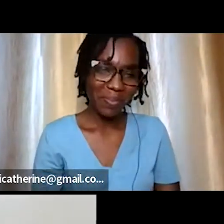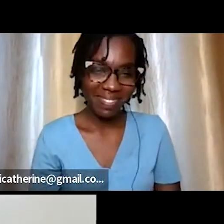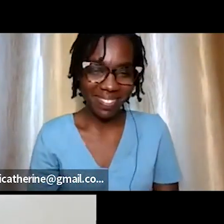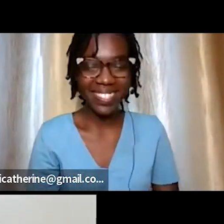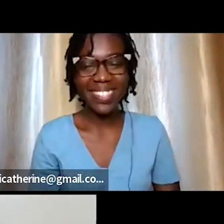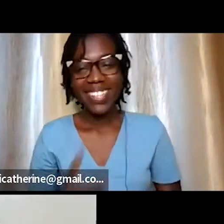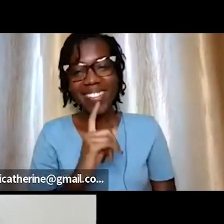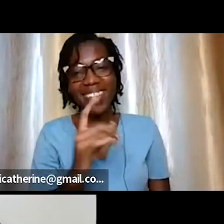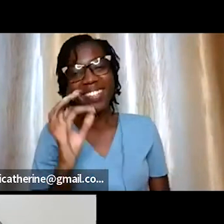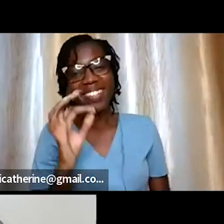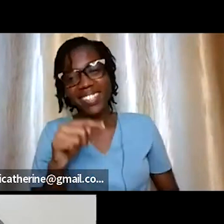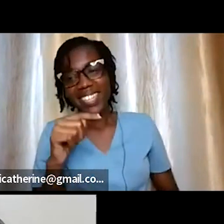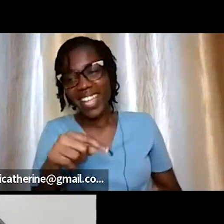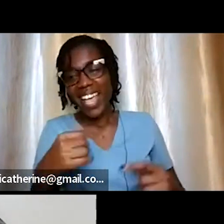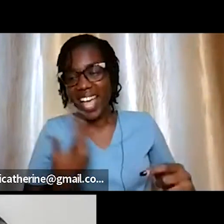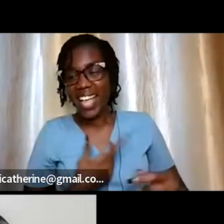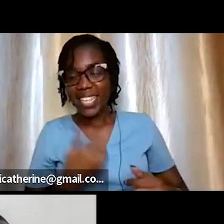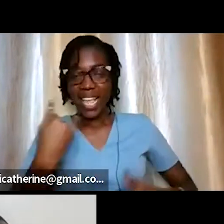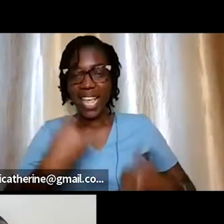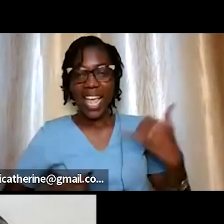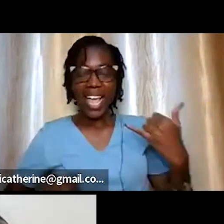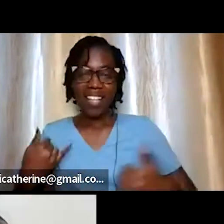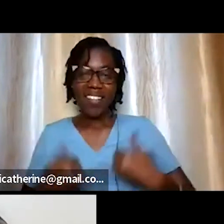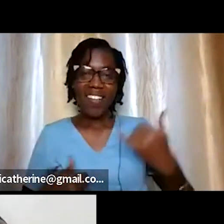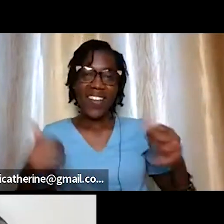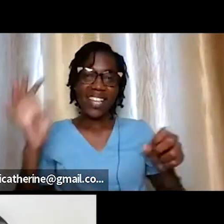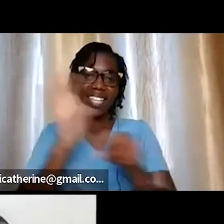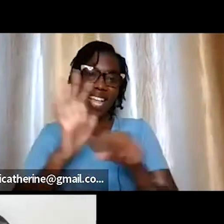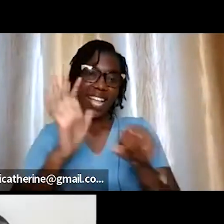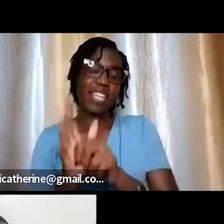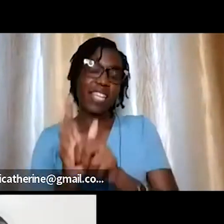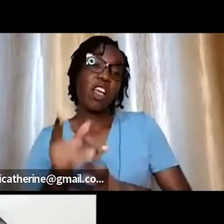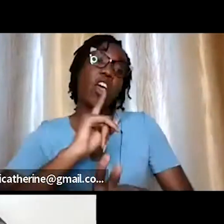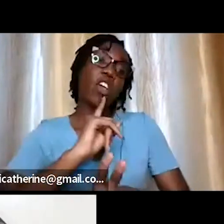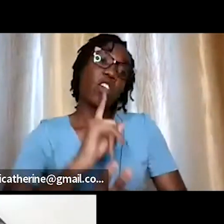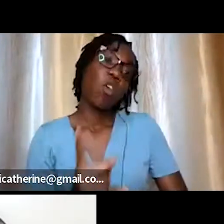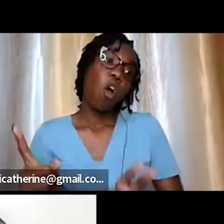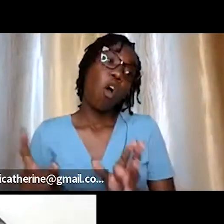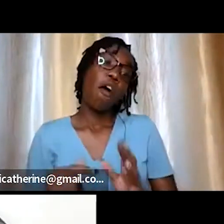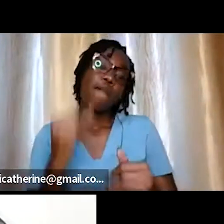today it's just been amazing. So my parting shot,